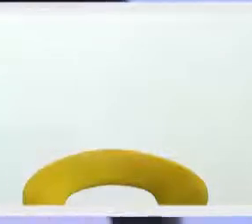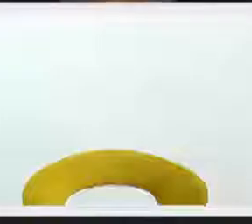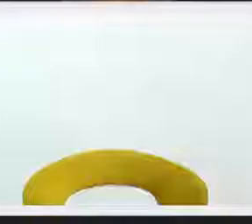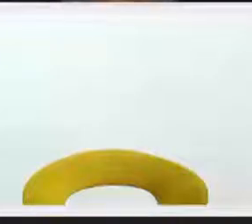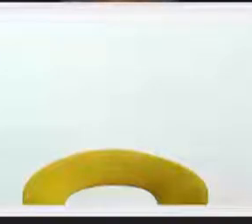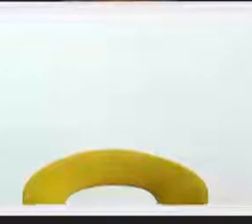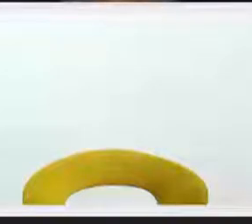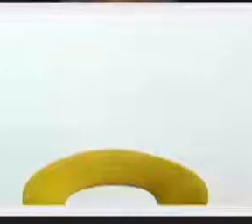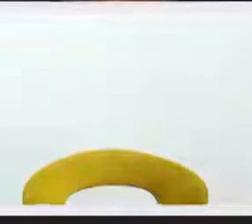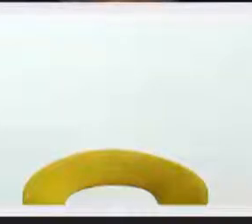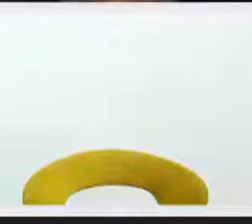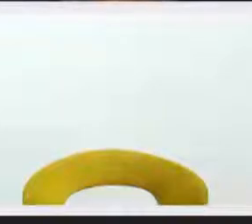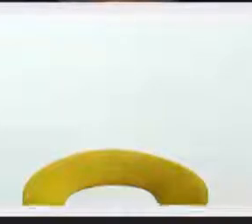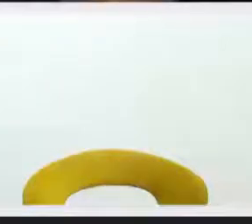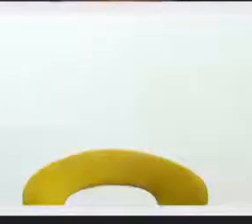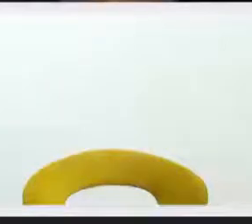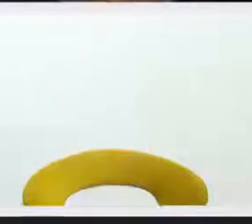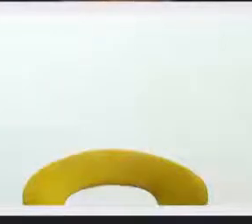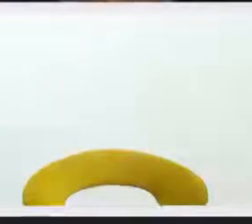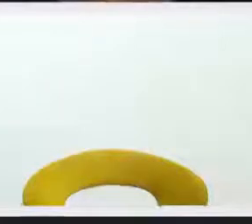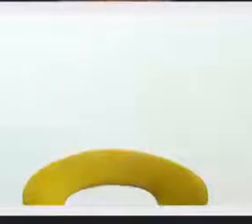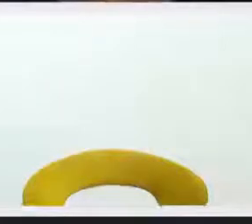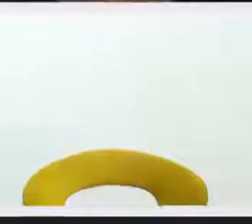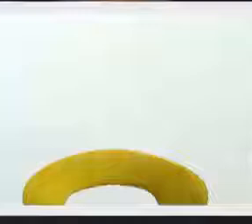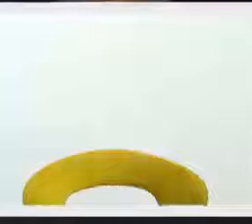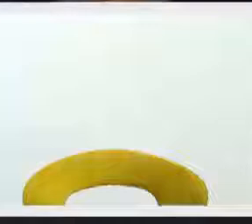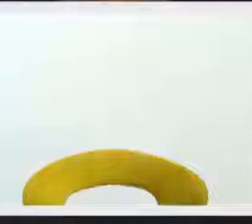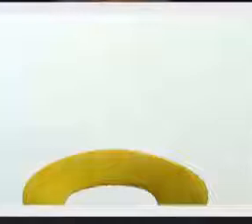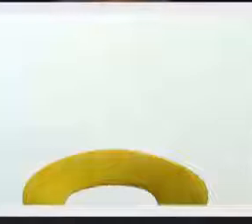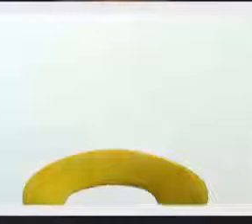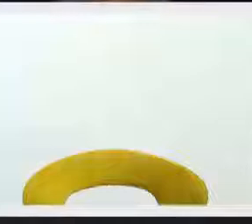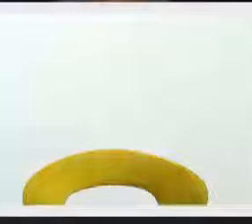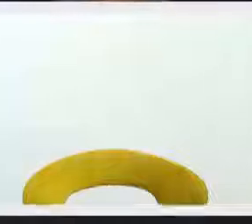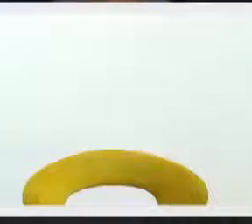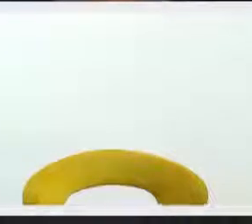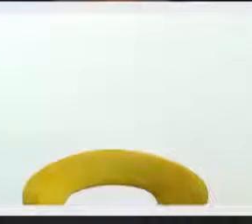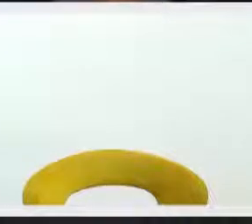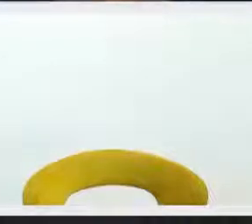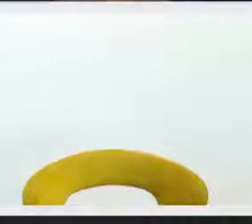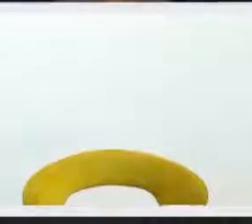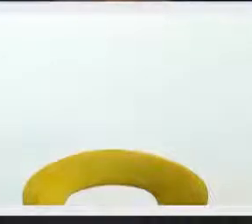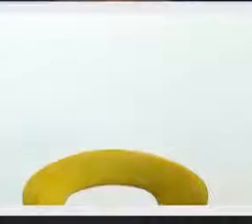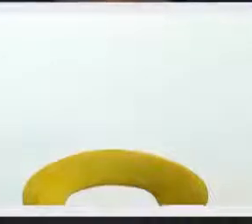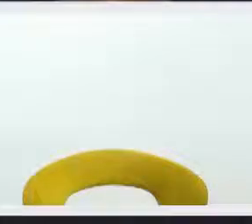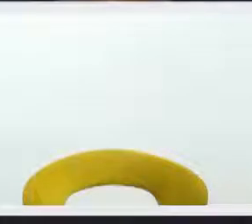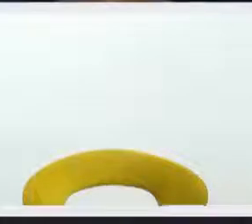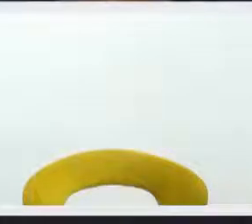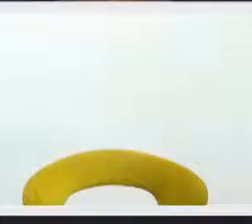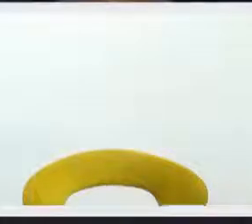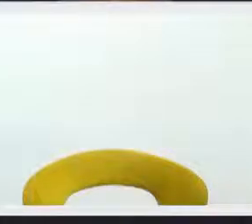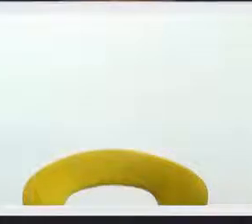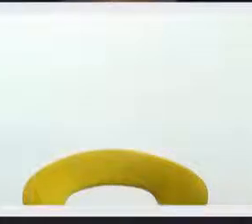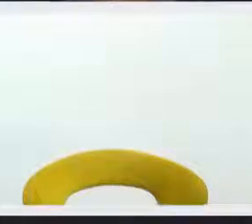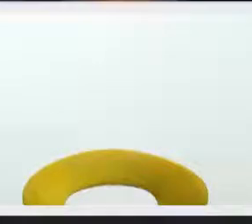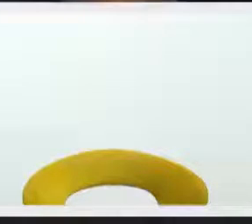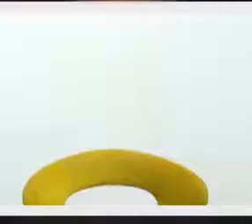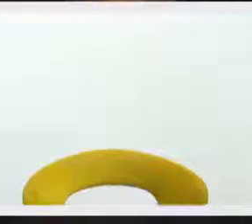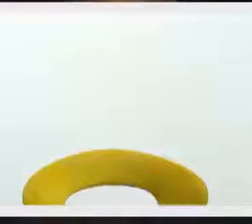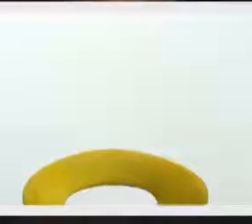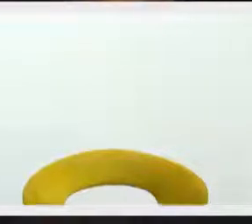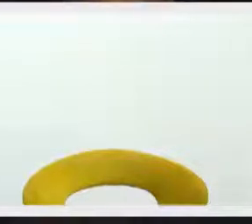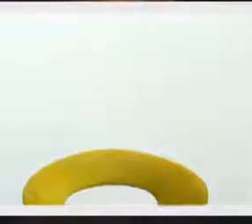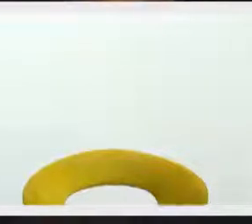Okay, one final demo that I want to show you. I'm going back to my original presentation. I'm pressing play.